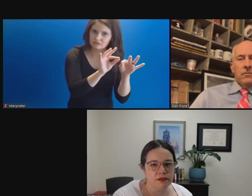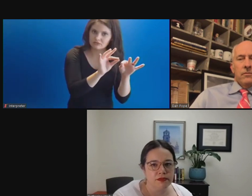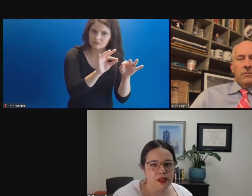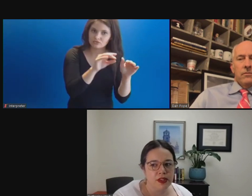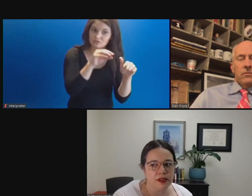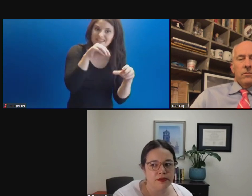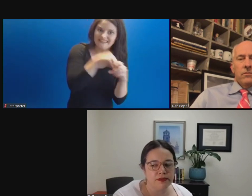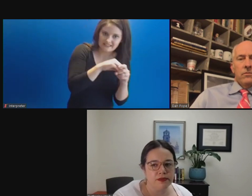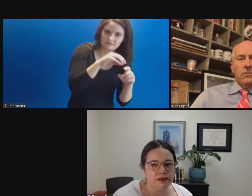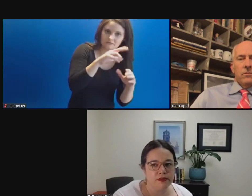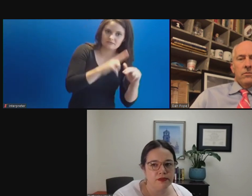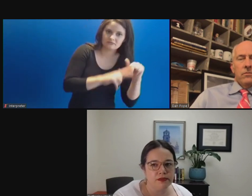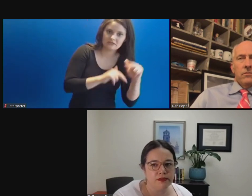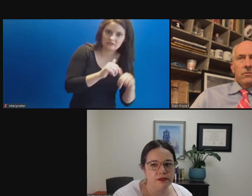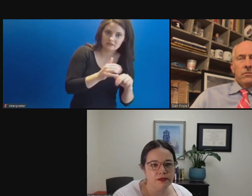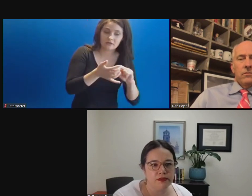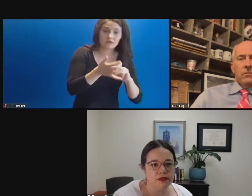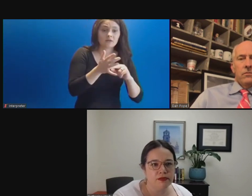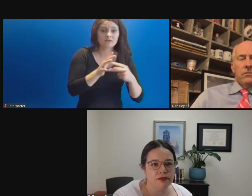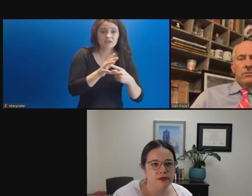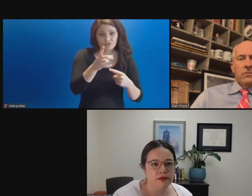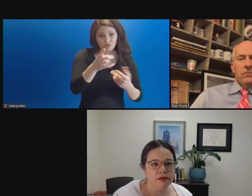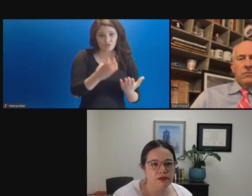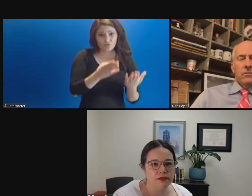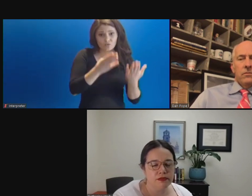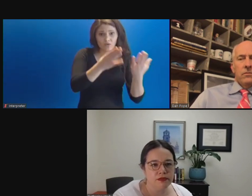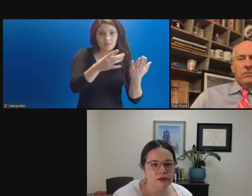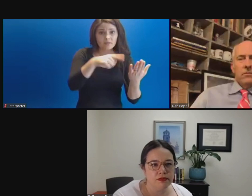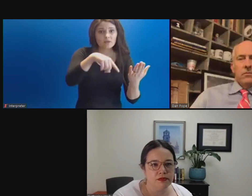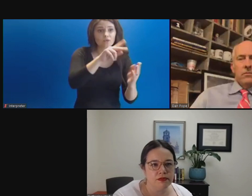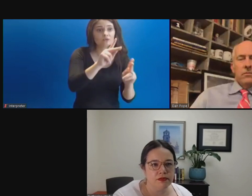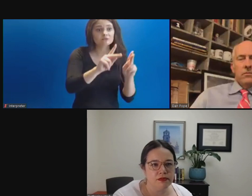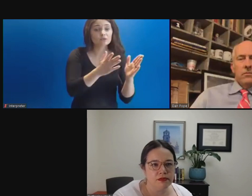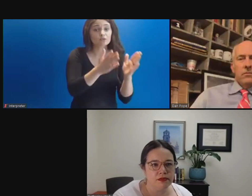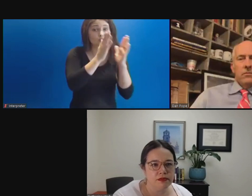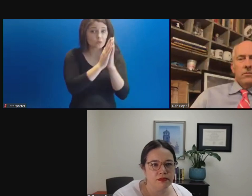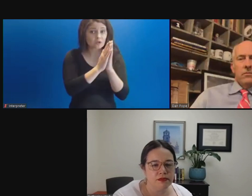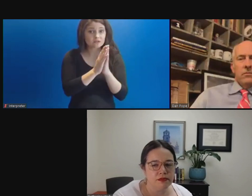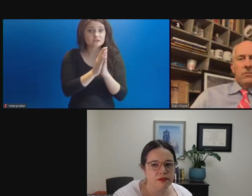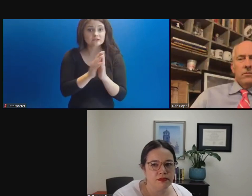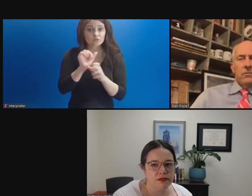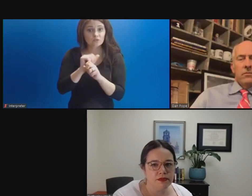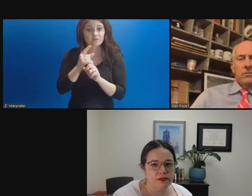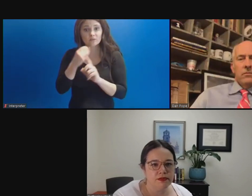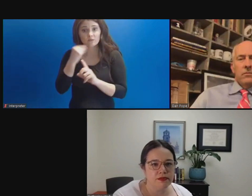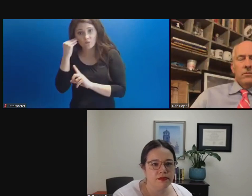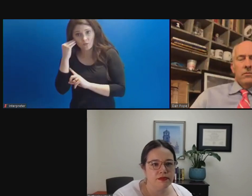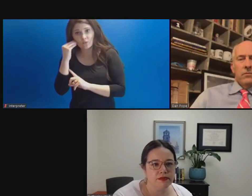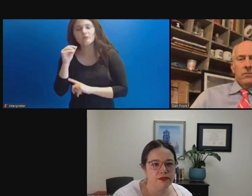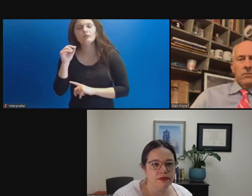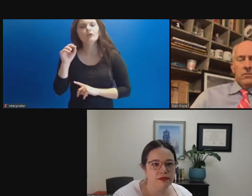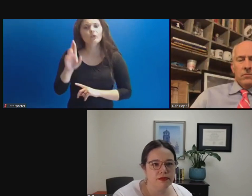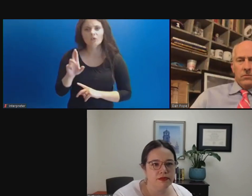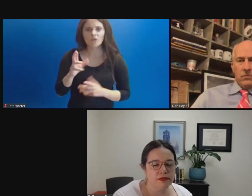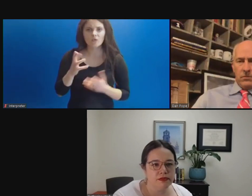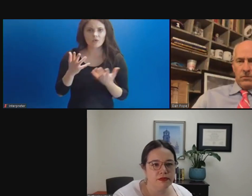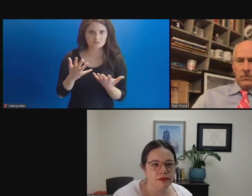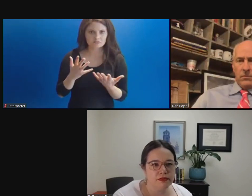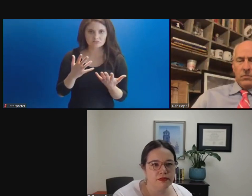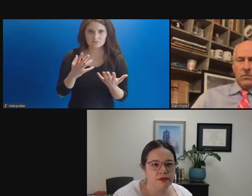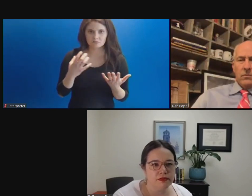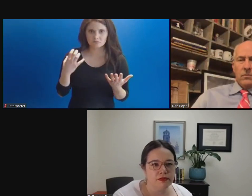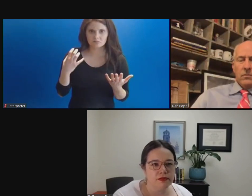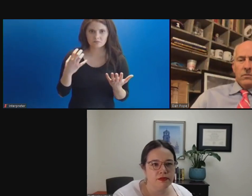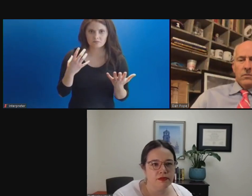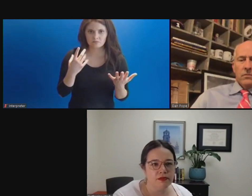building. Do you recommend that those people request to work from home, or what their bosses say and they